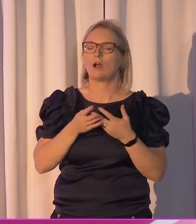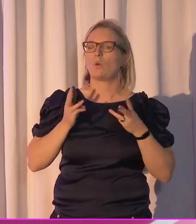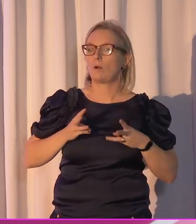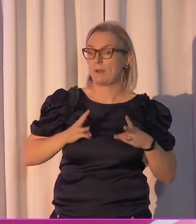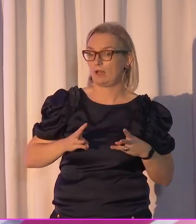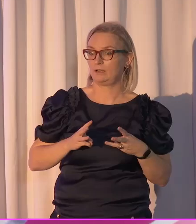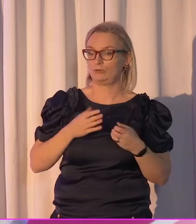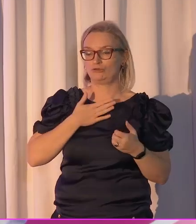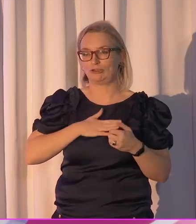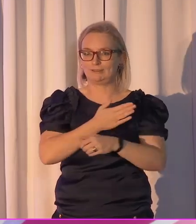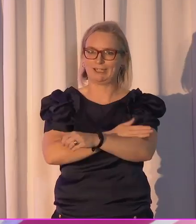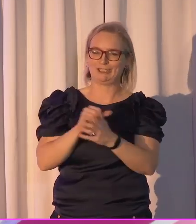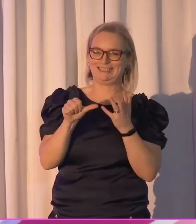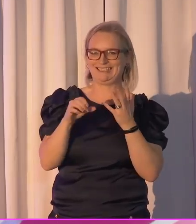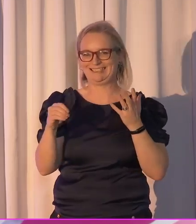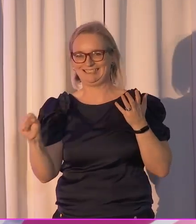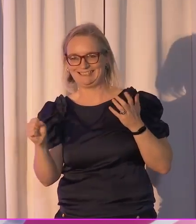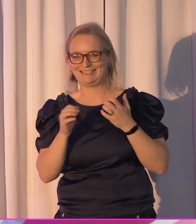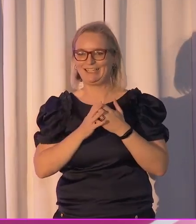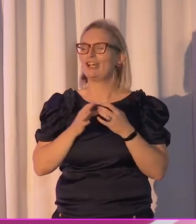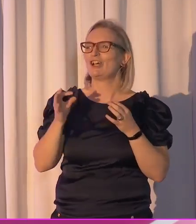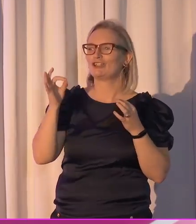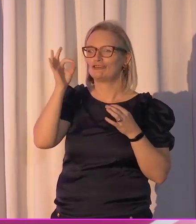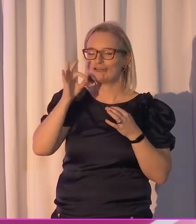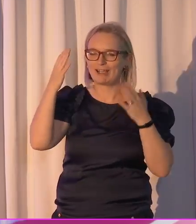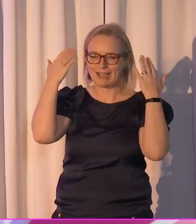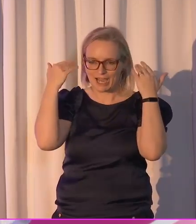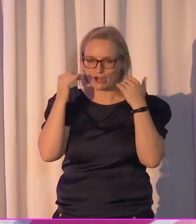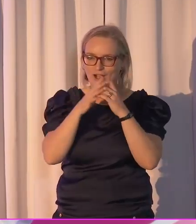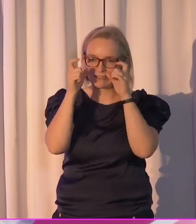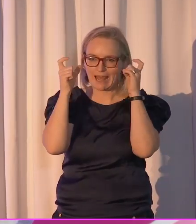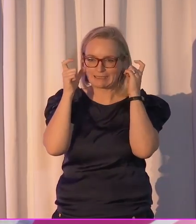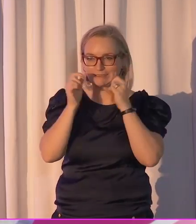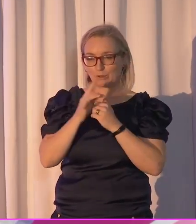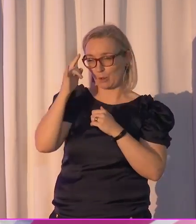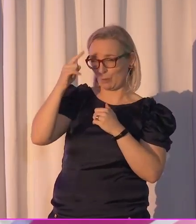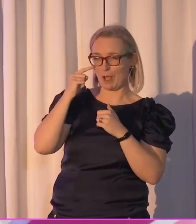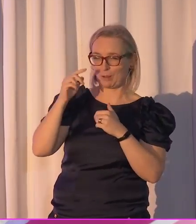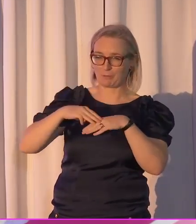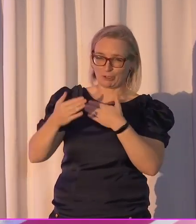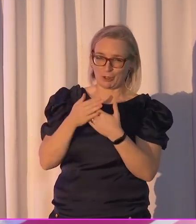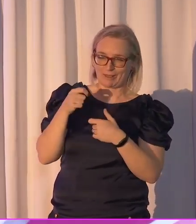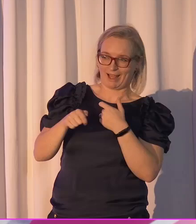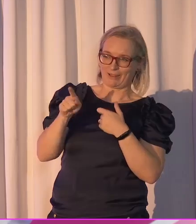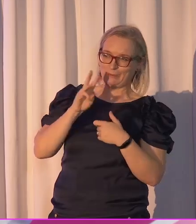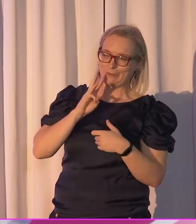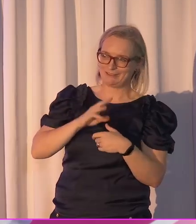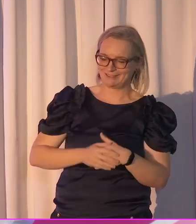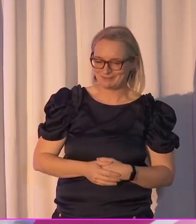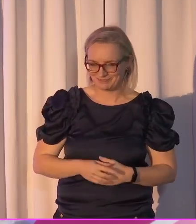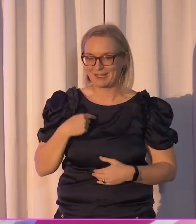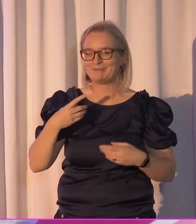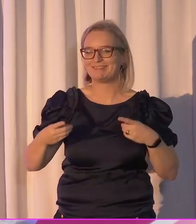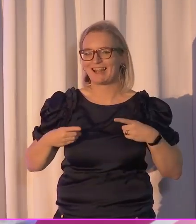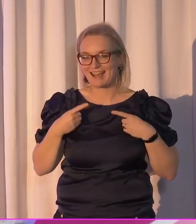has just entered her 60s, grey hair, glasses, but hopefully I look a bit younger than that description sounds. I'm really delighted